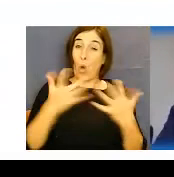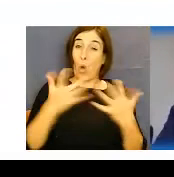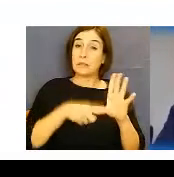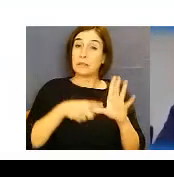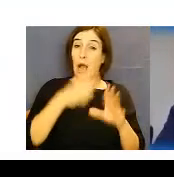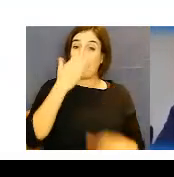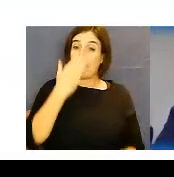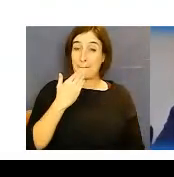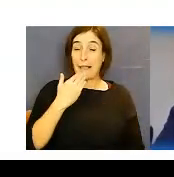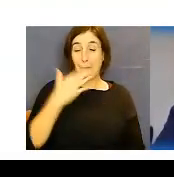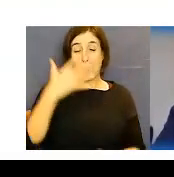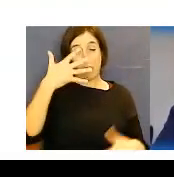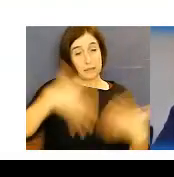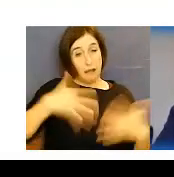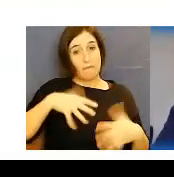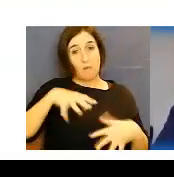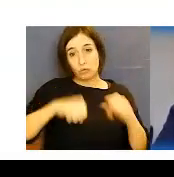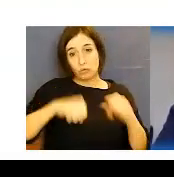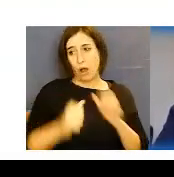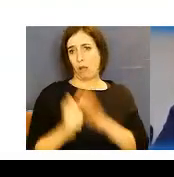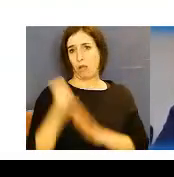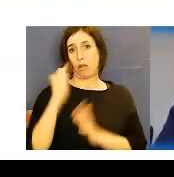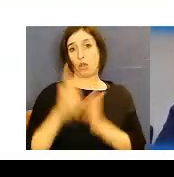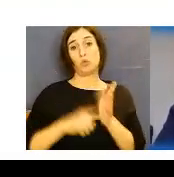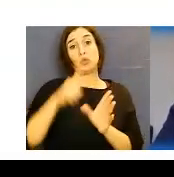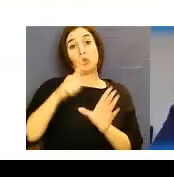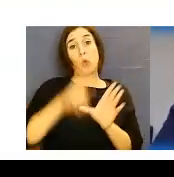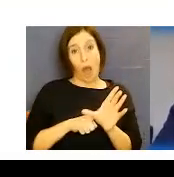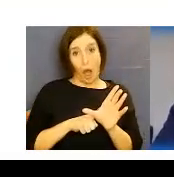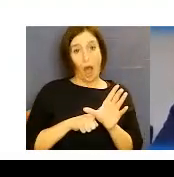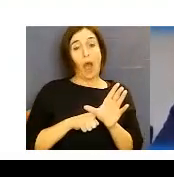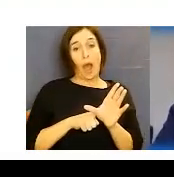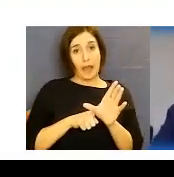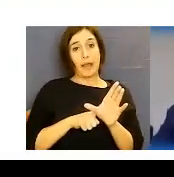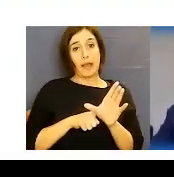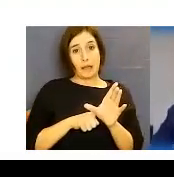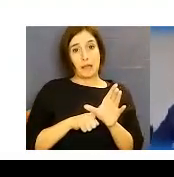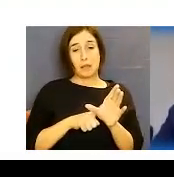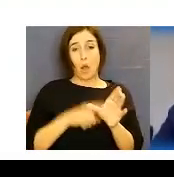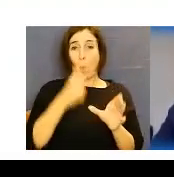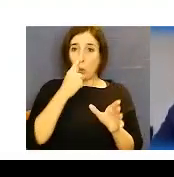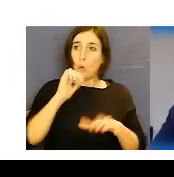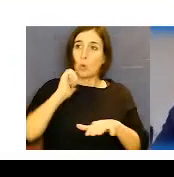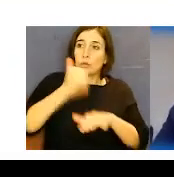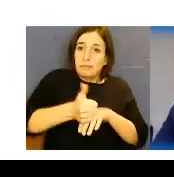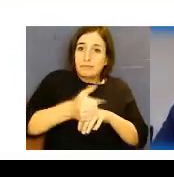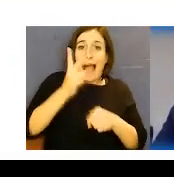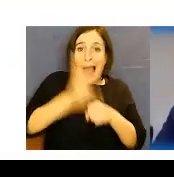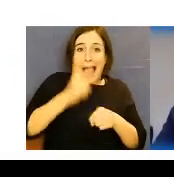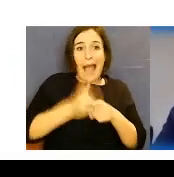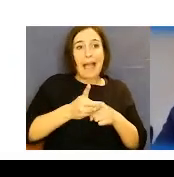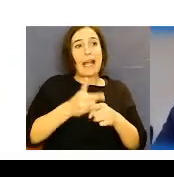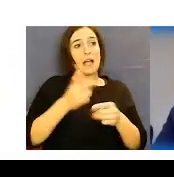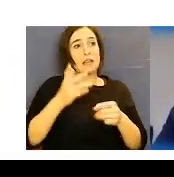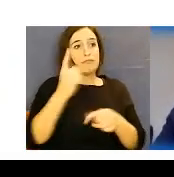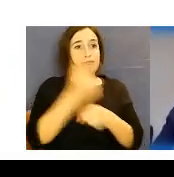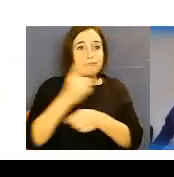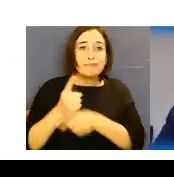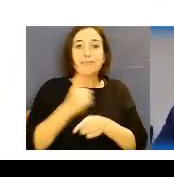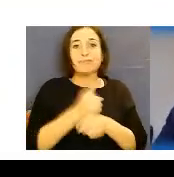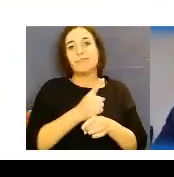to participate again and face various challenges. So a bit about mental health. Then obviously we've got a lot